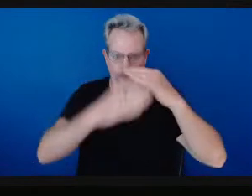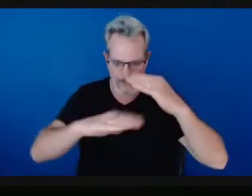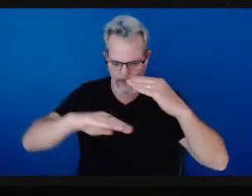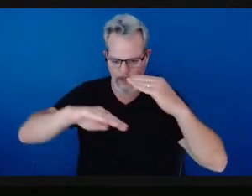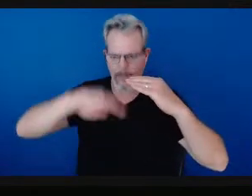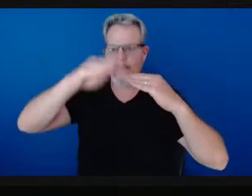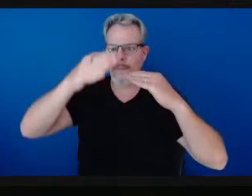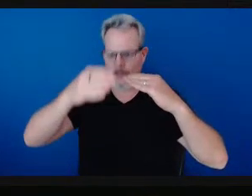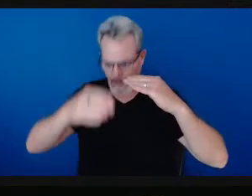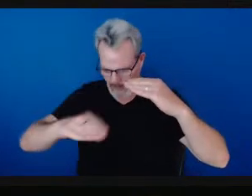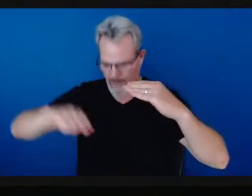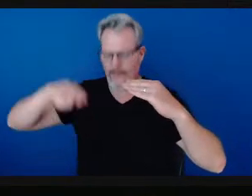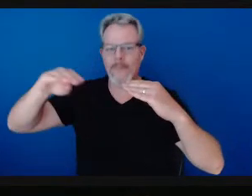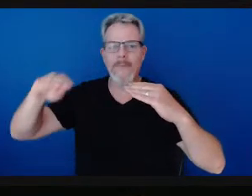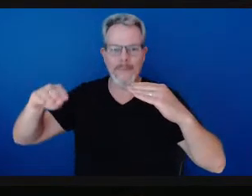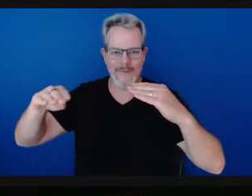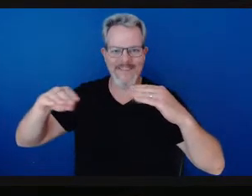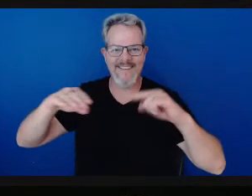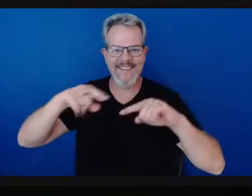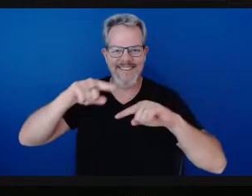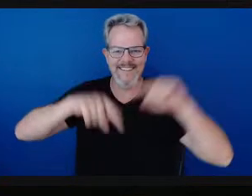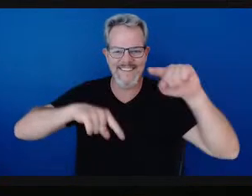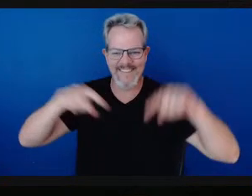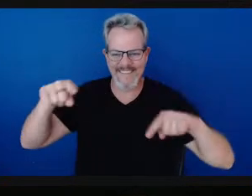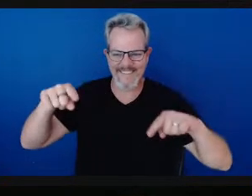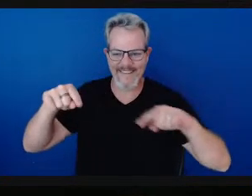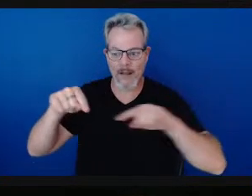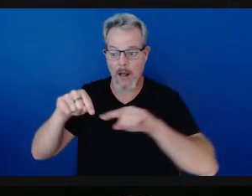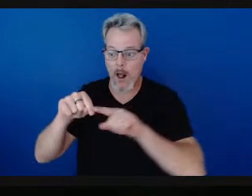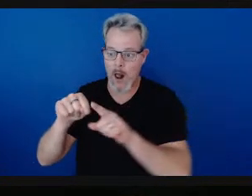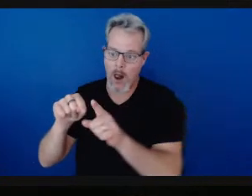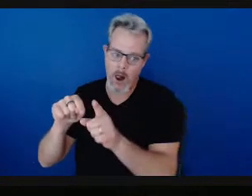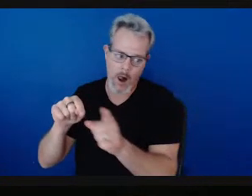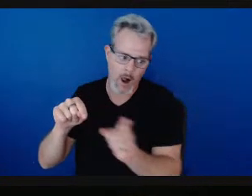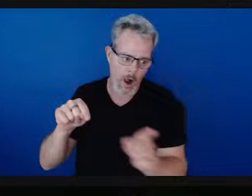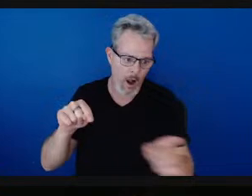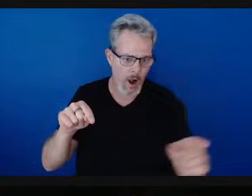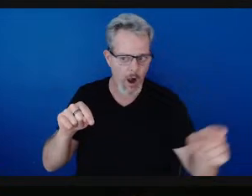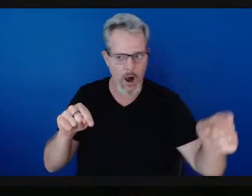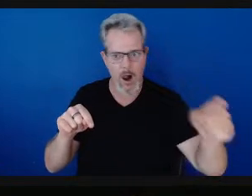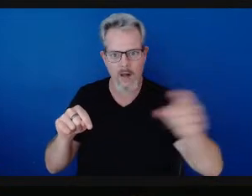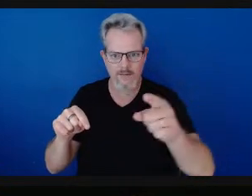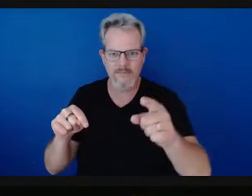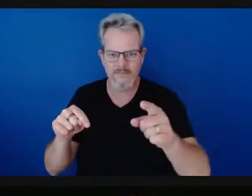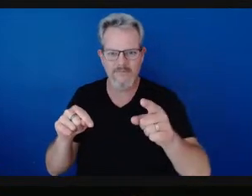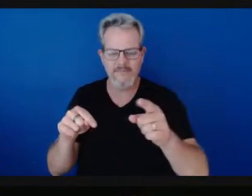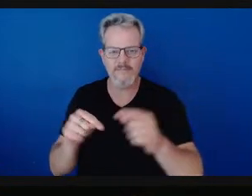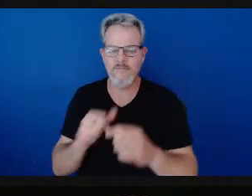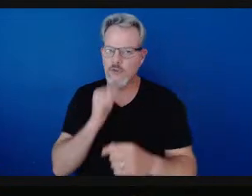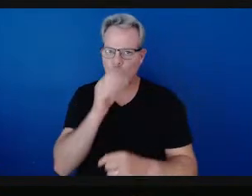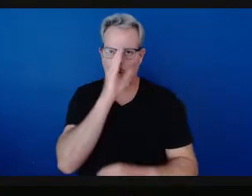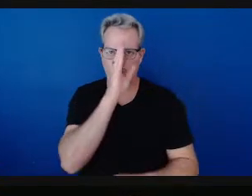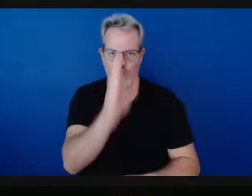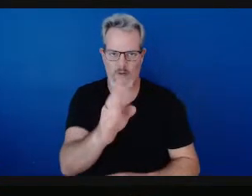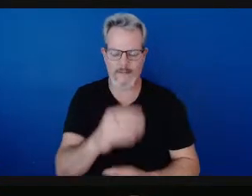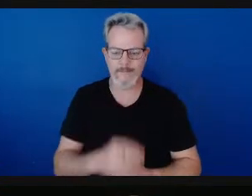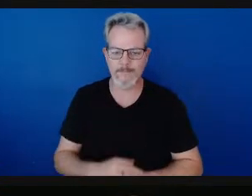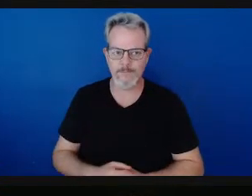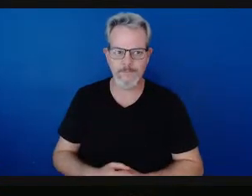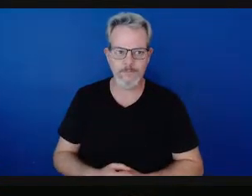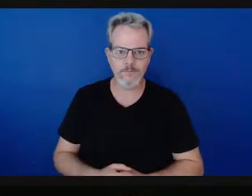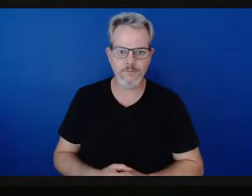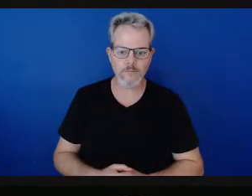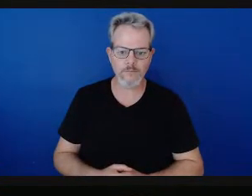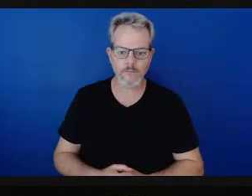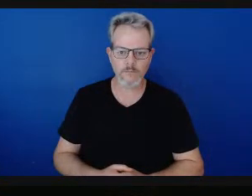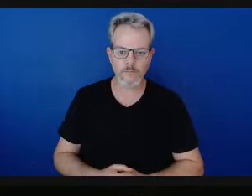direction. So it does it by going like that and then making a little connector and coming across, right? So we noted